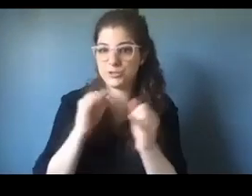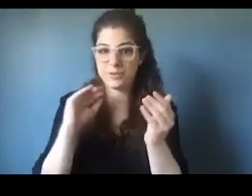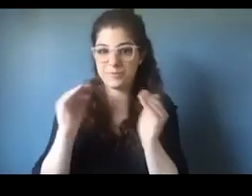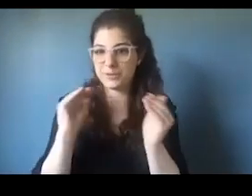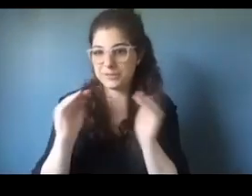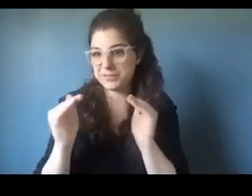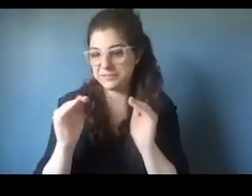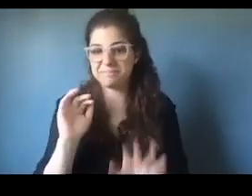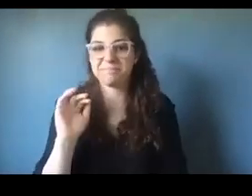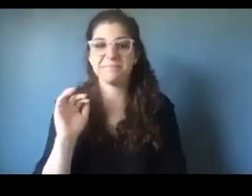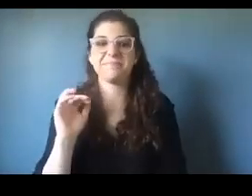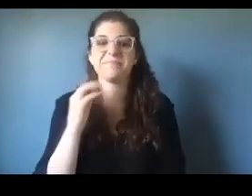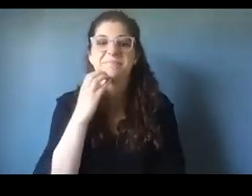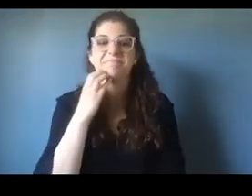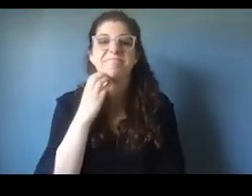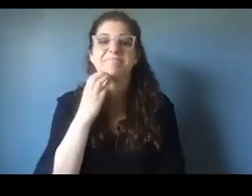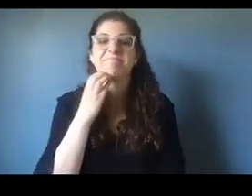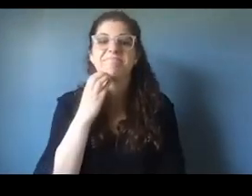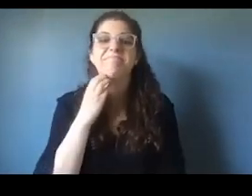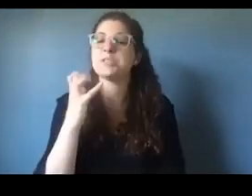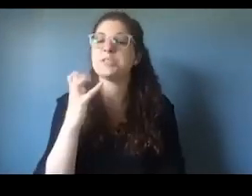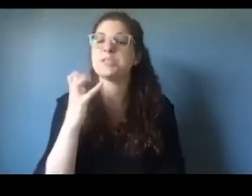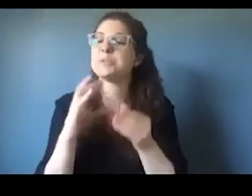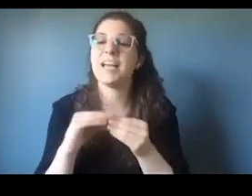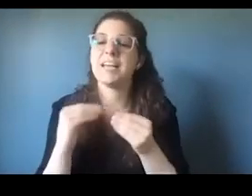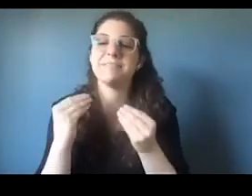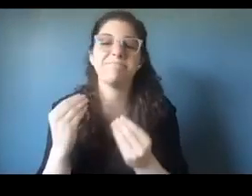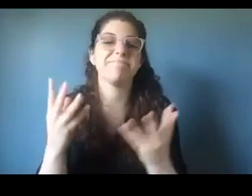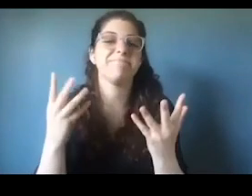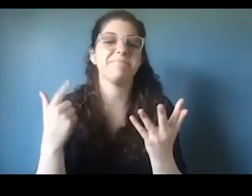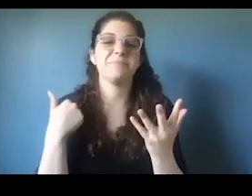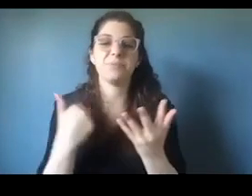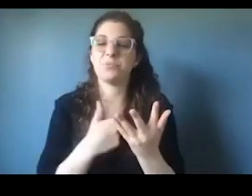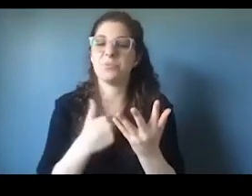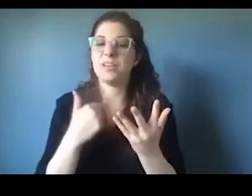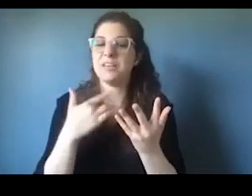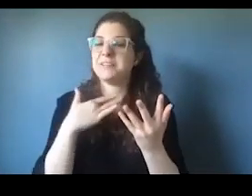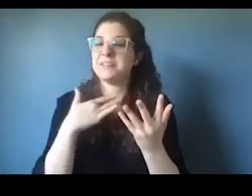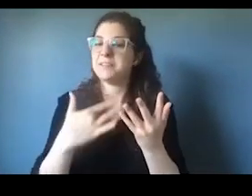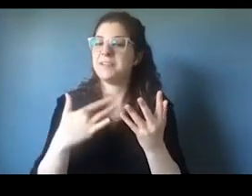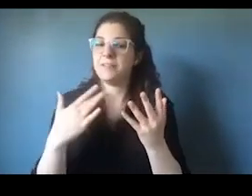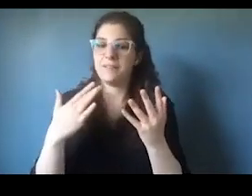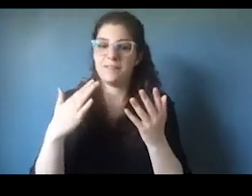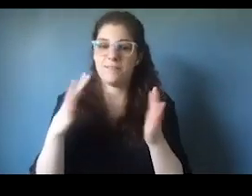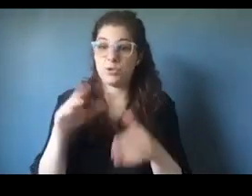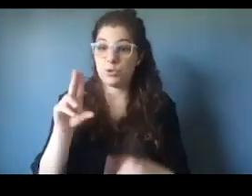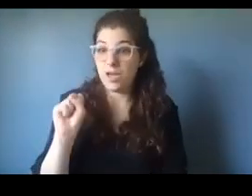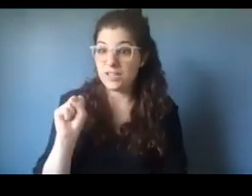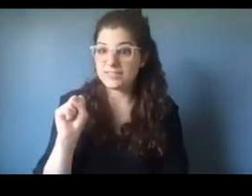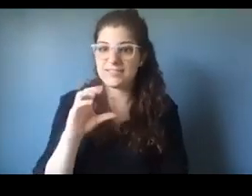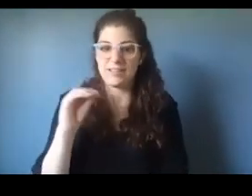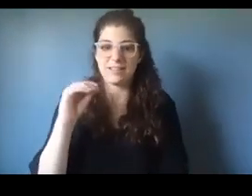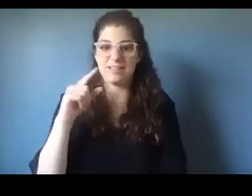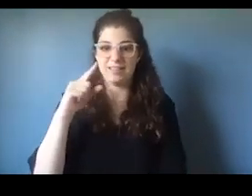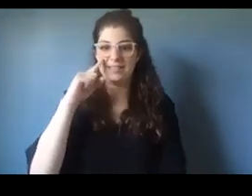The punchline here is just to say that, you know, we often kind of focus on the U.S. and kind of think that